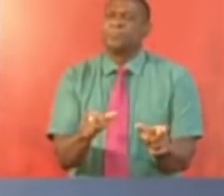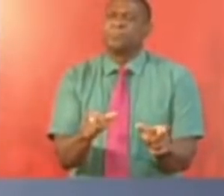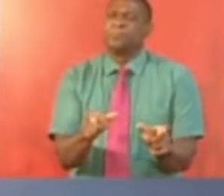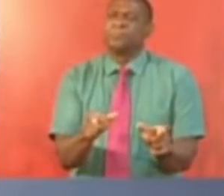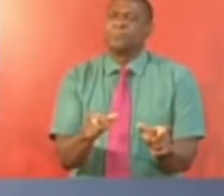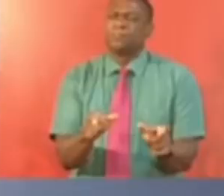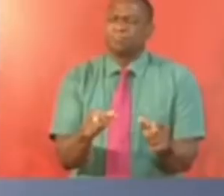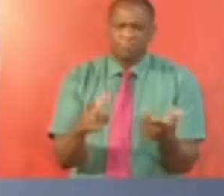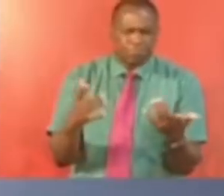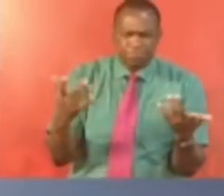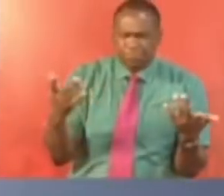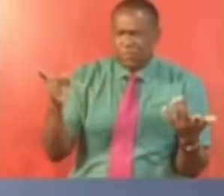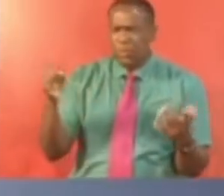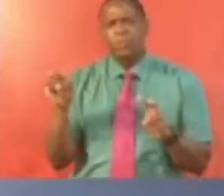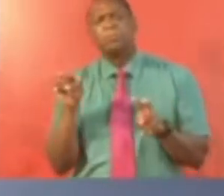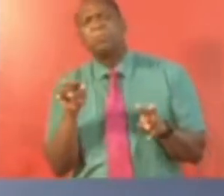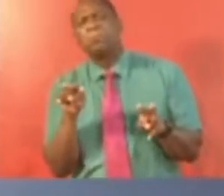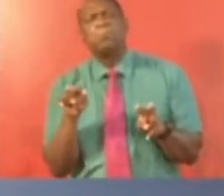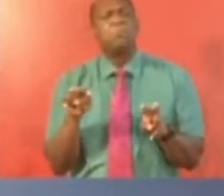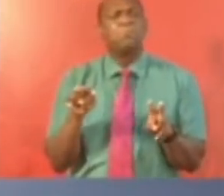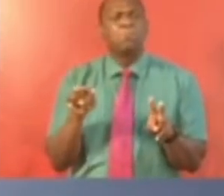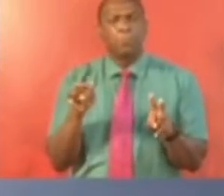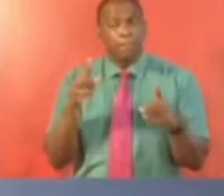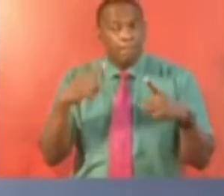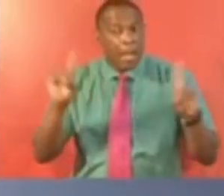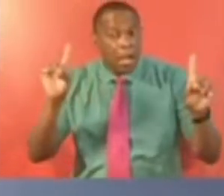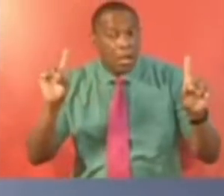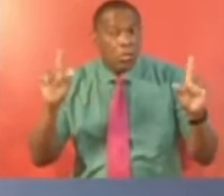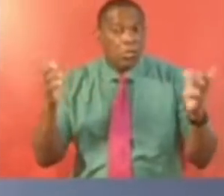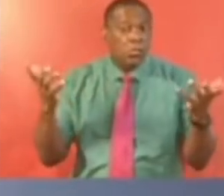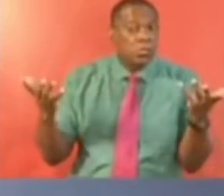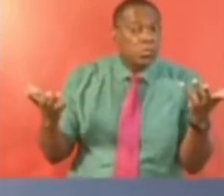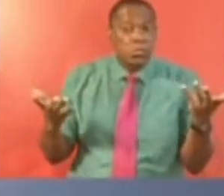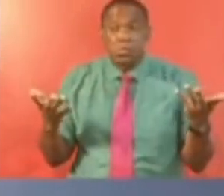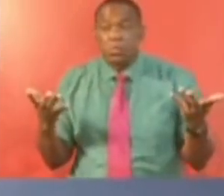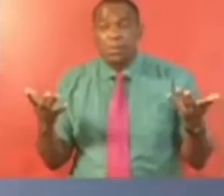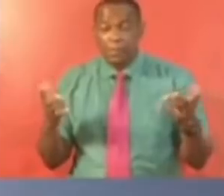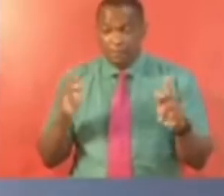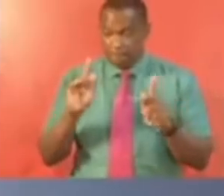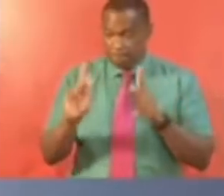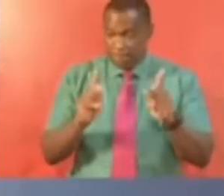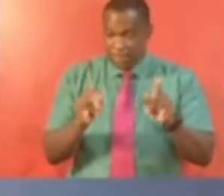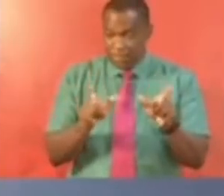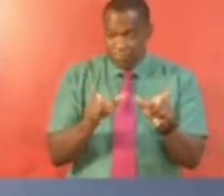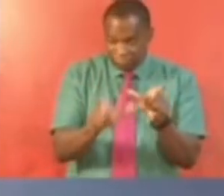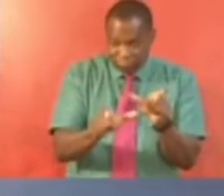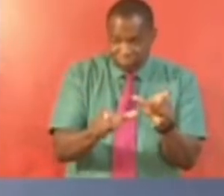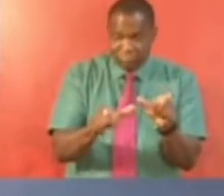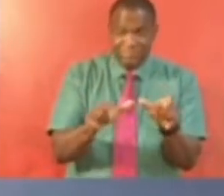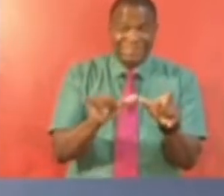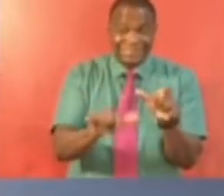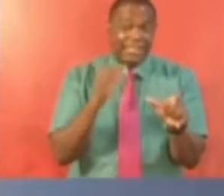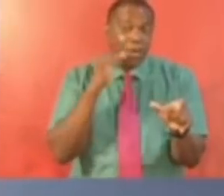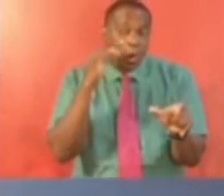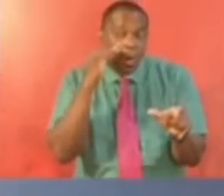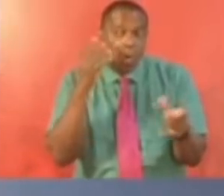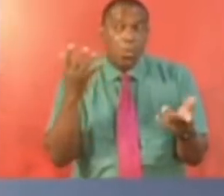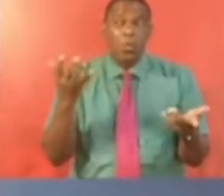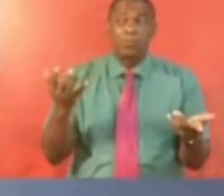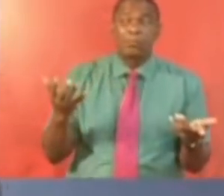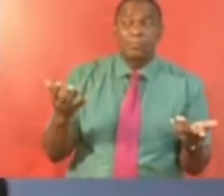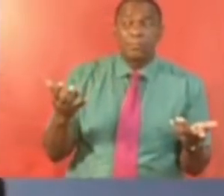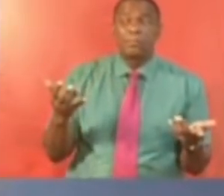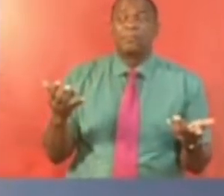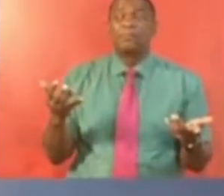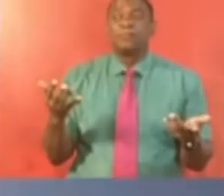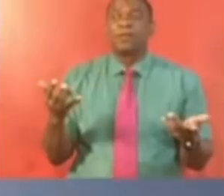how successful is that? How is that working out? Are people committed to staying home, or are there reports that people need a little help